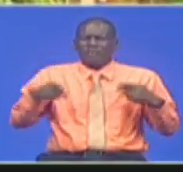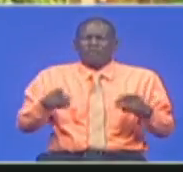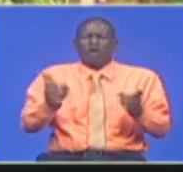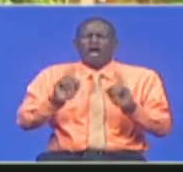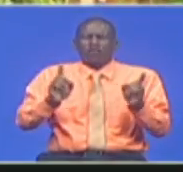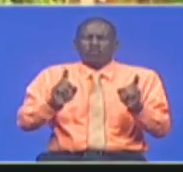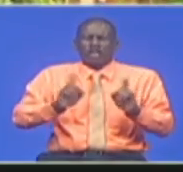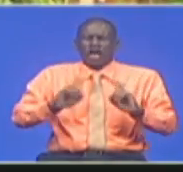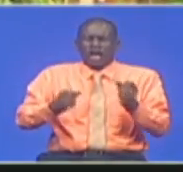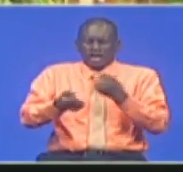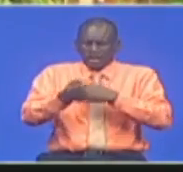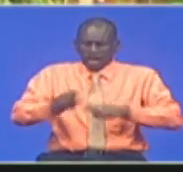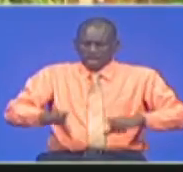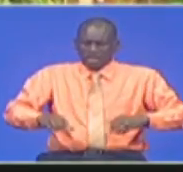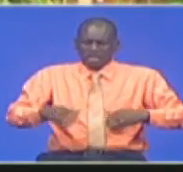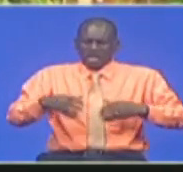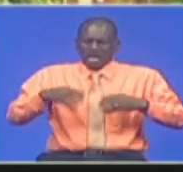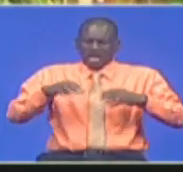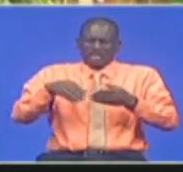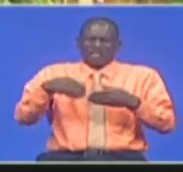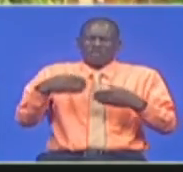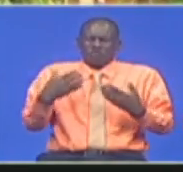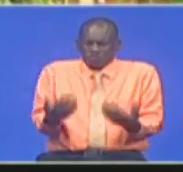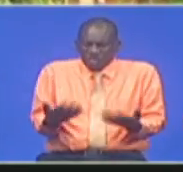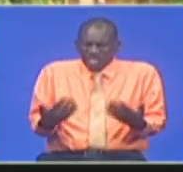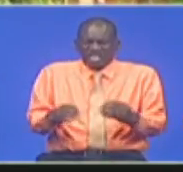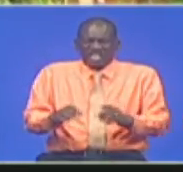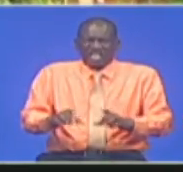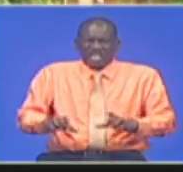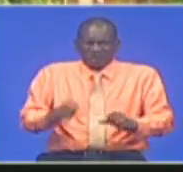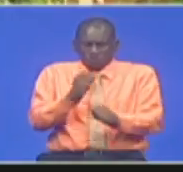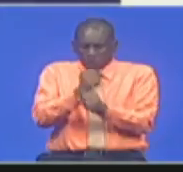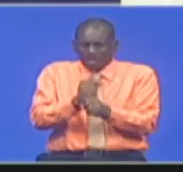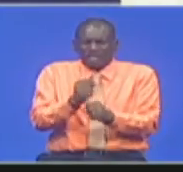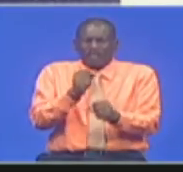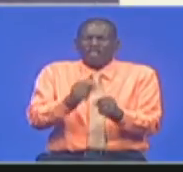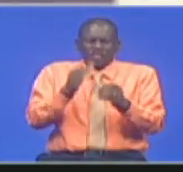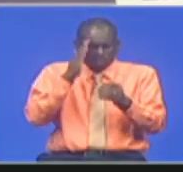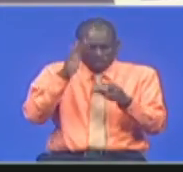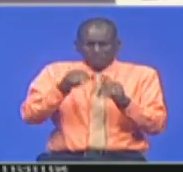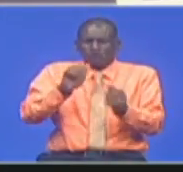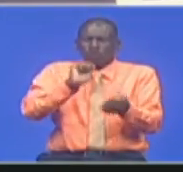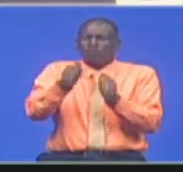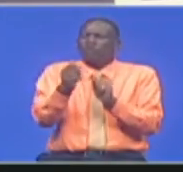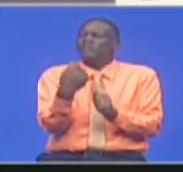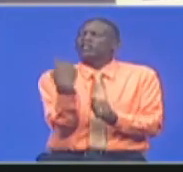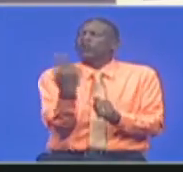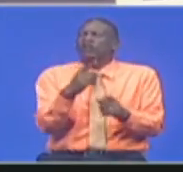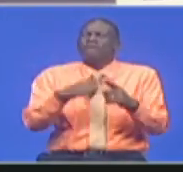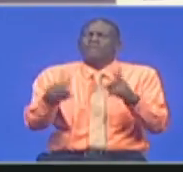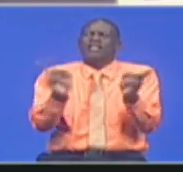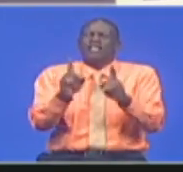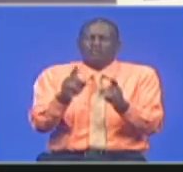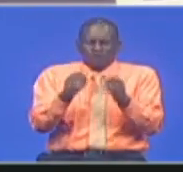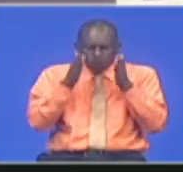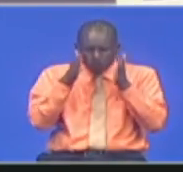kuishi. Wanakuwa tu wakifikiria Sportpesa peke yake, badala kufanya bidii maishani mwao. Leila Mohammed, NTV.